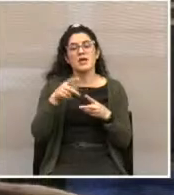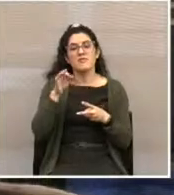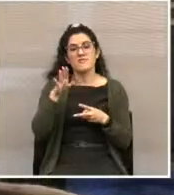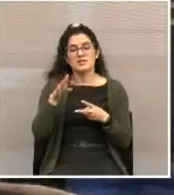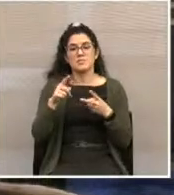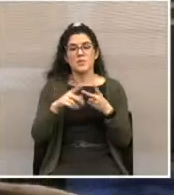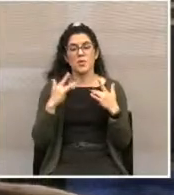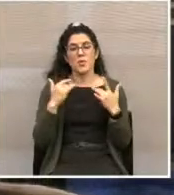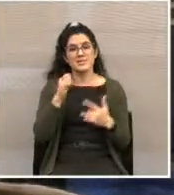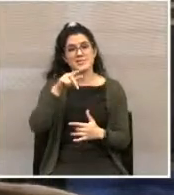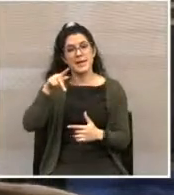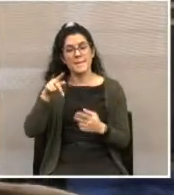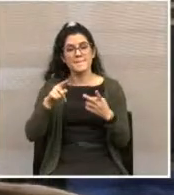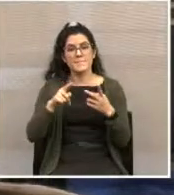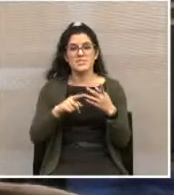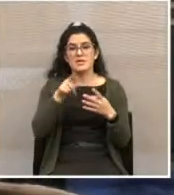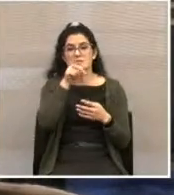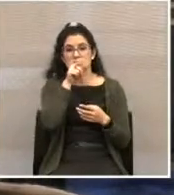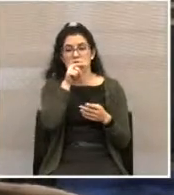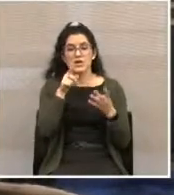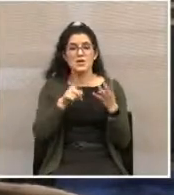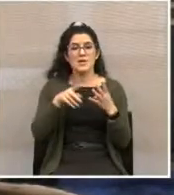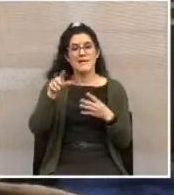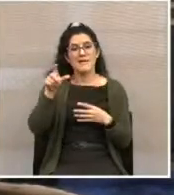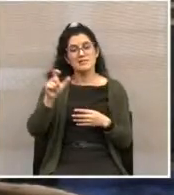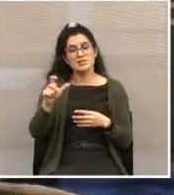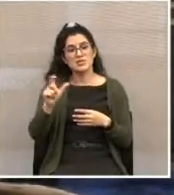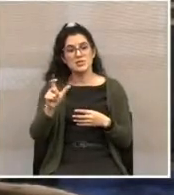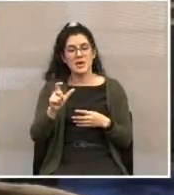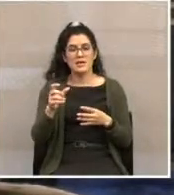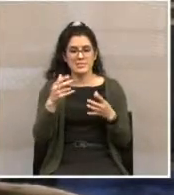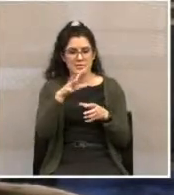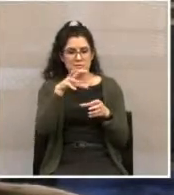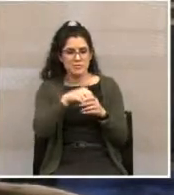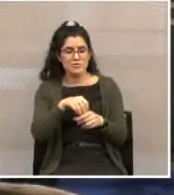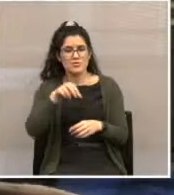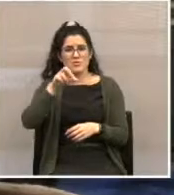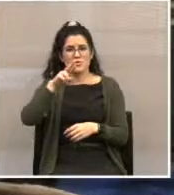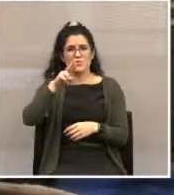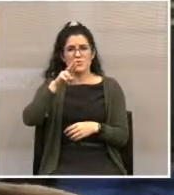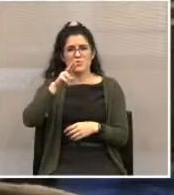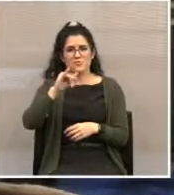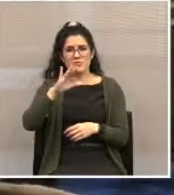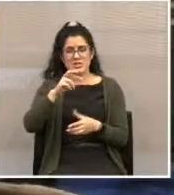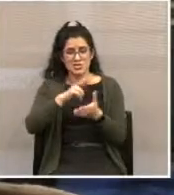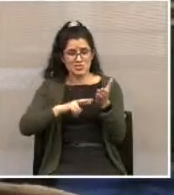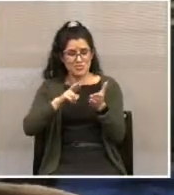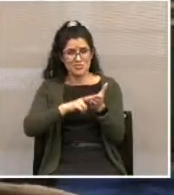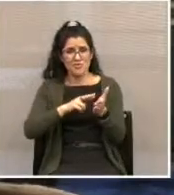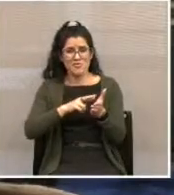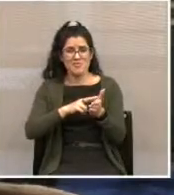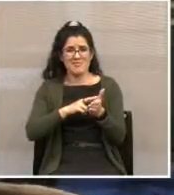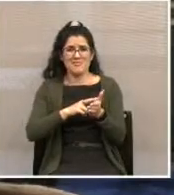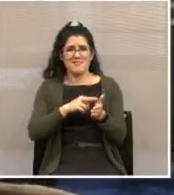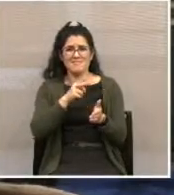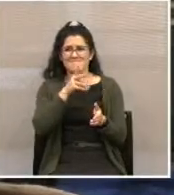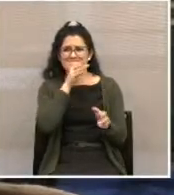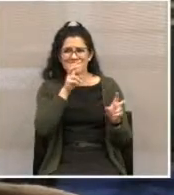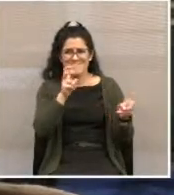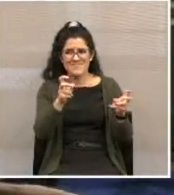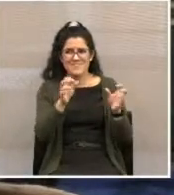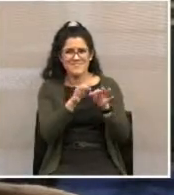WhatsApp, Twitter, Instagram include racist slurs, hate, anti-Semitism, anti-vaccine